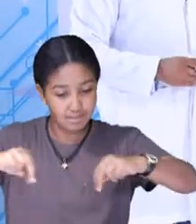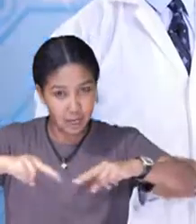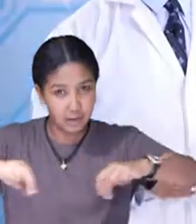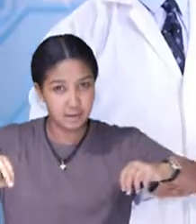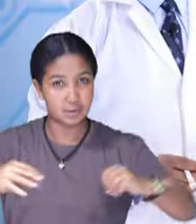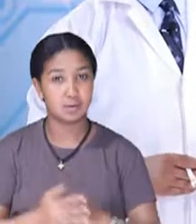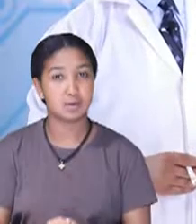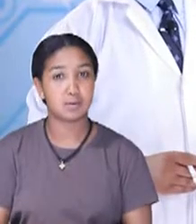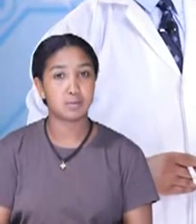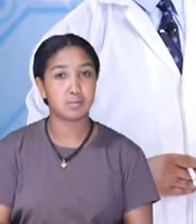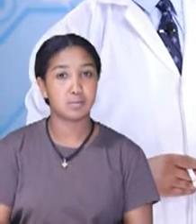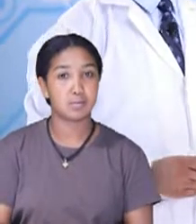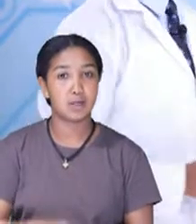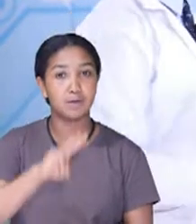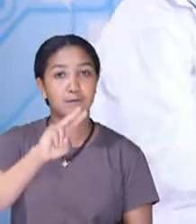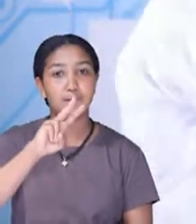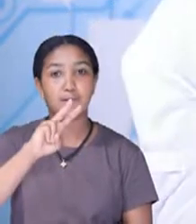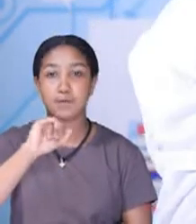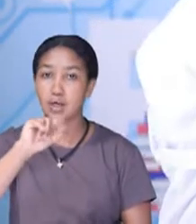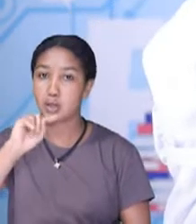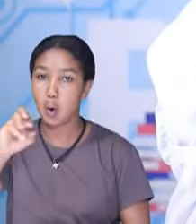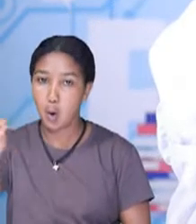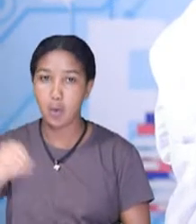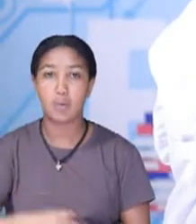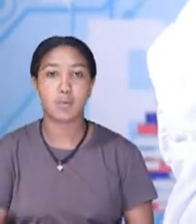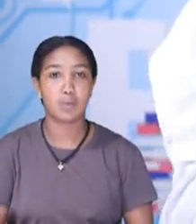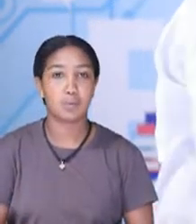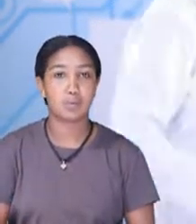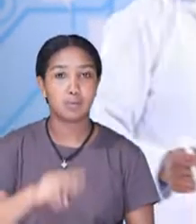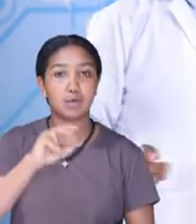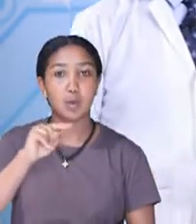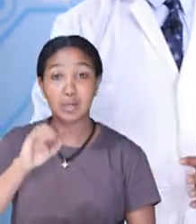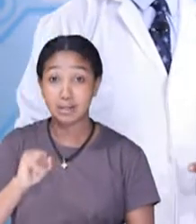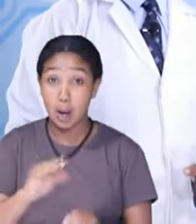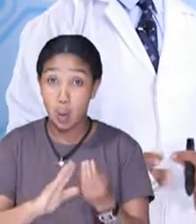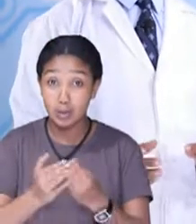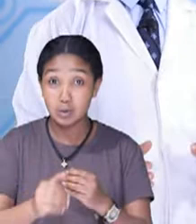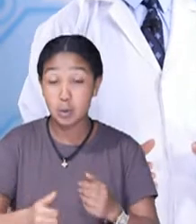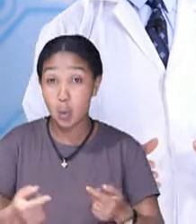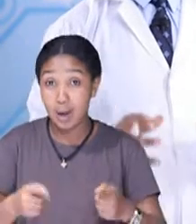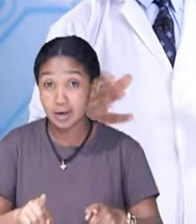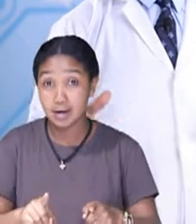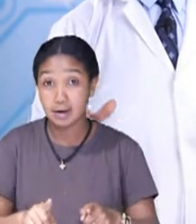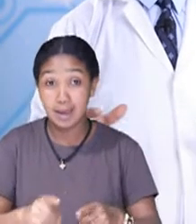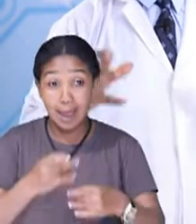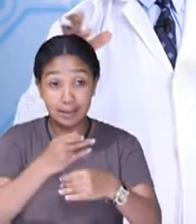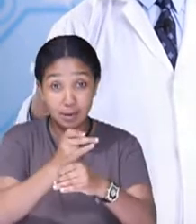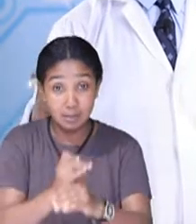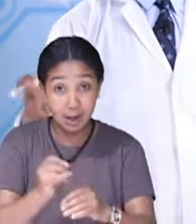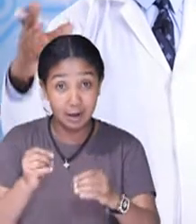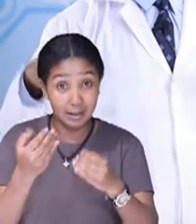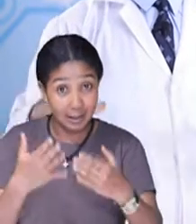research in vitro. In vitro condition is a condition when experiments